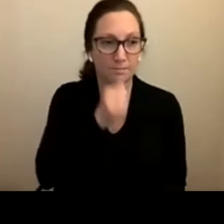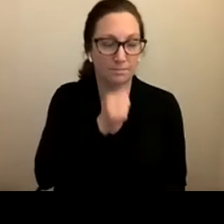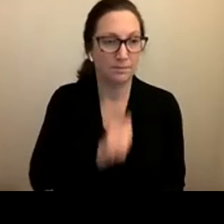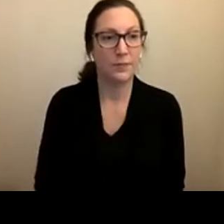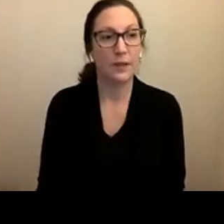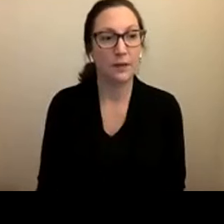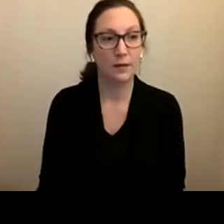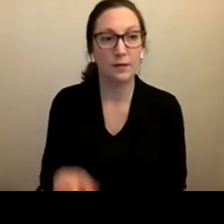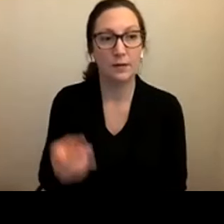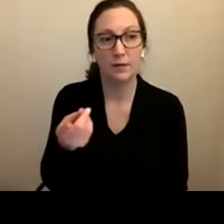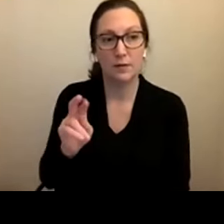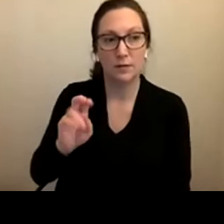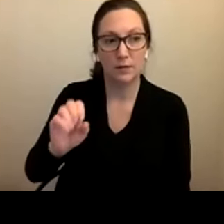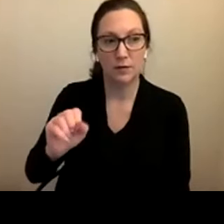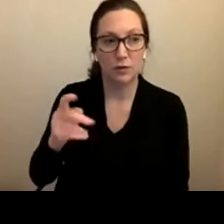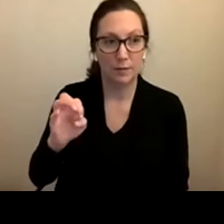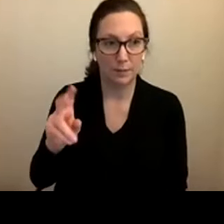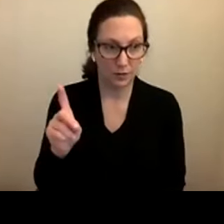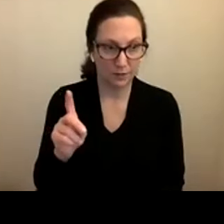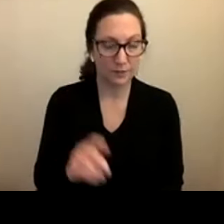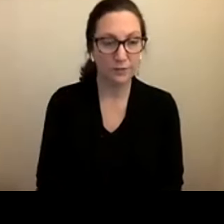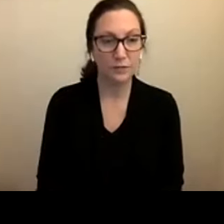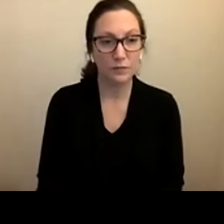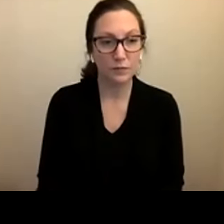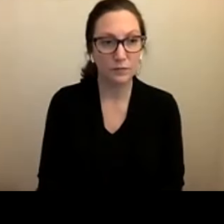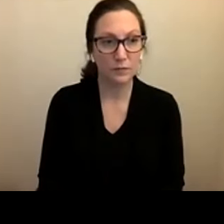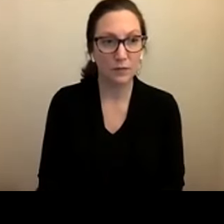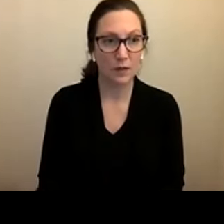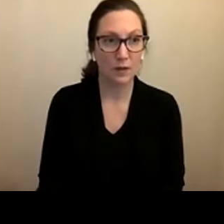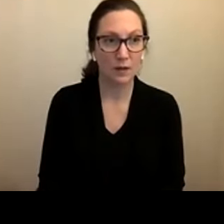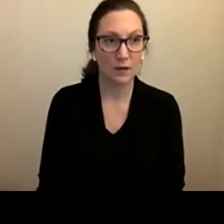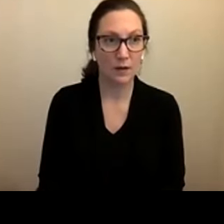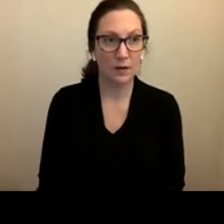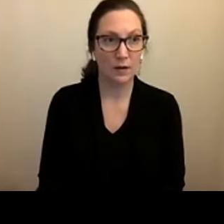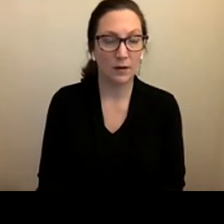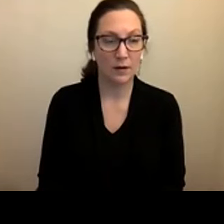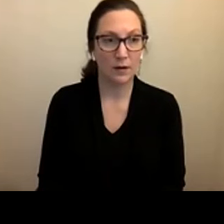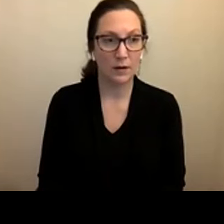so here's, and now, this is my way